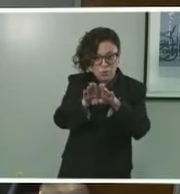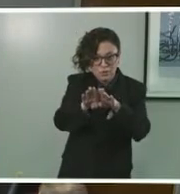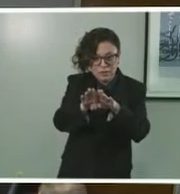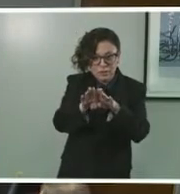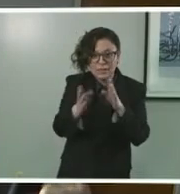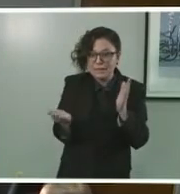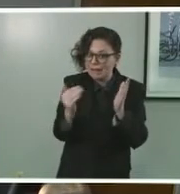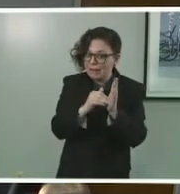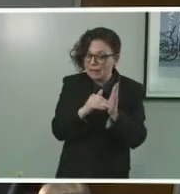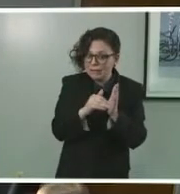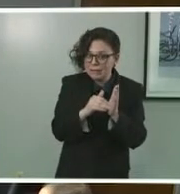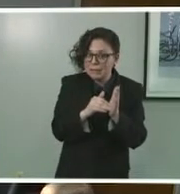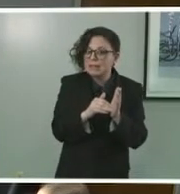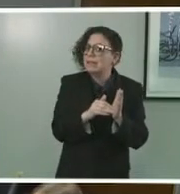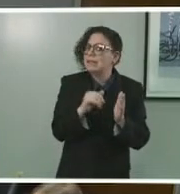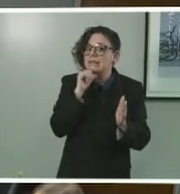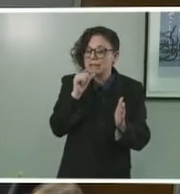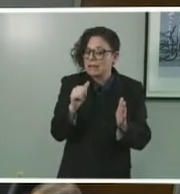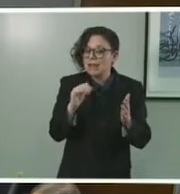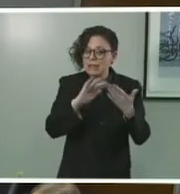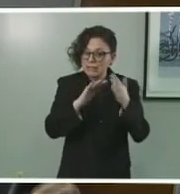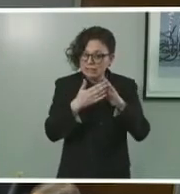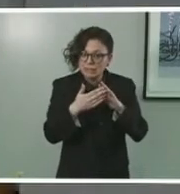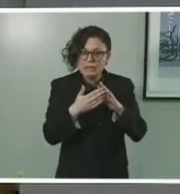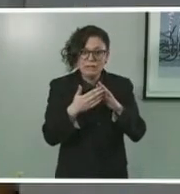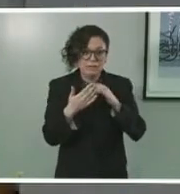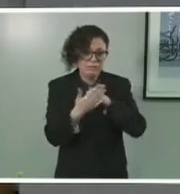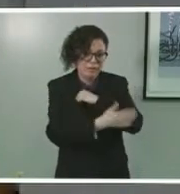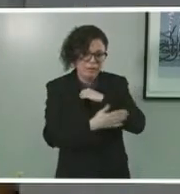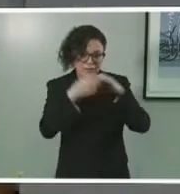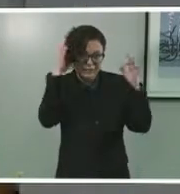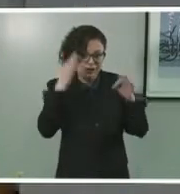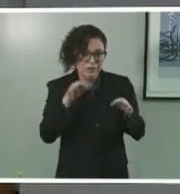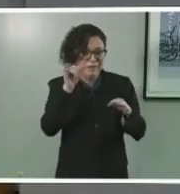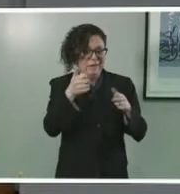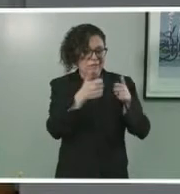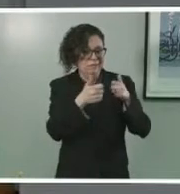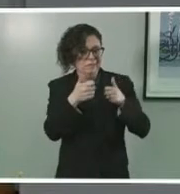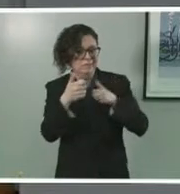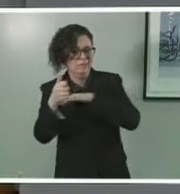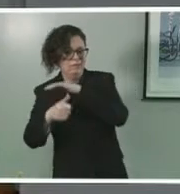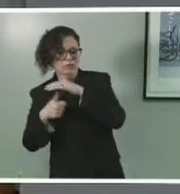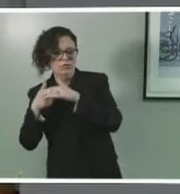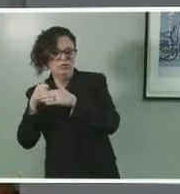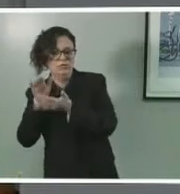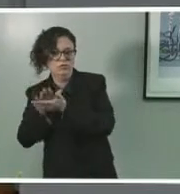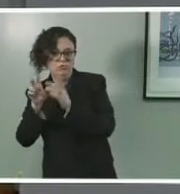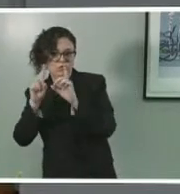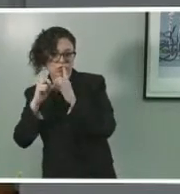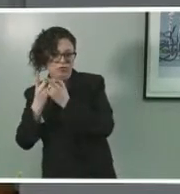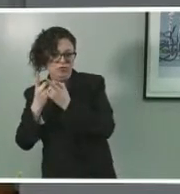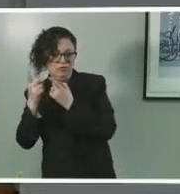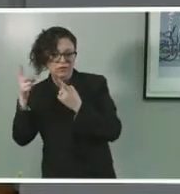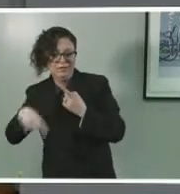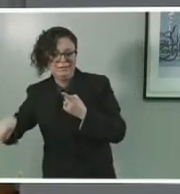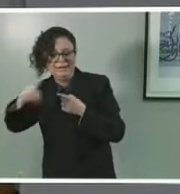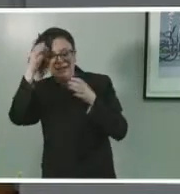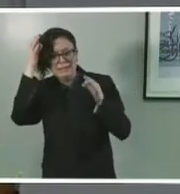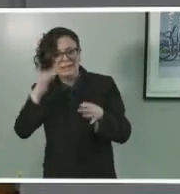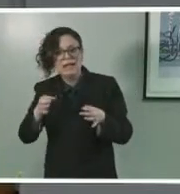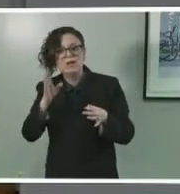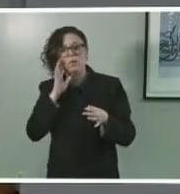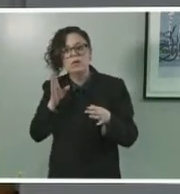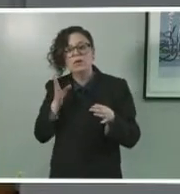not a city or county decision. It's a school district decision. But many of the public school districts did announce today that they plan to stay closed through